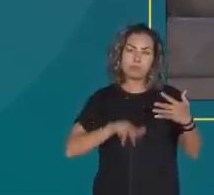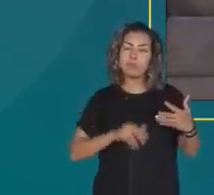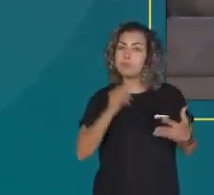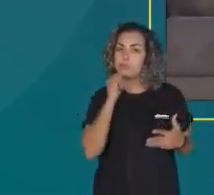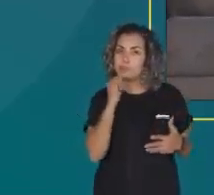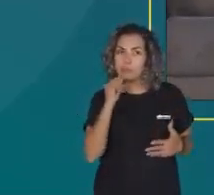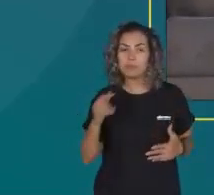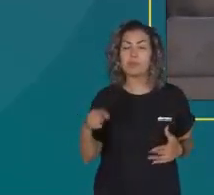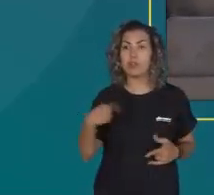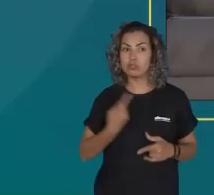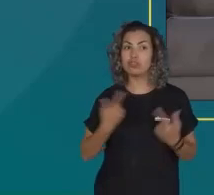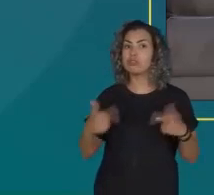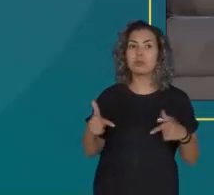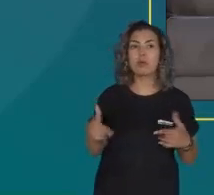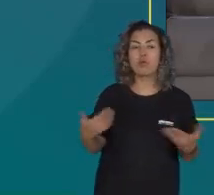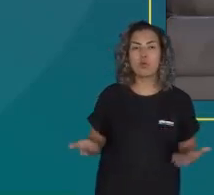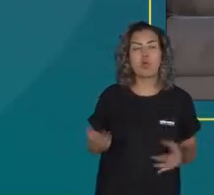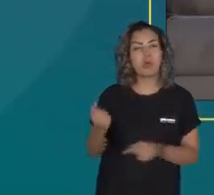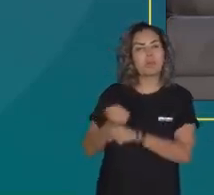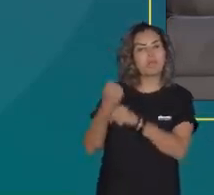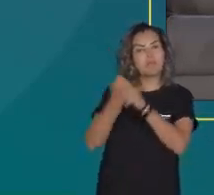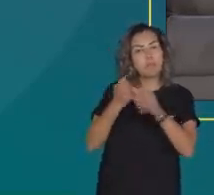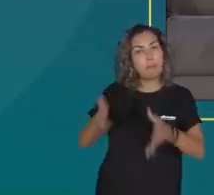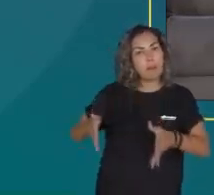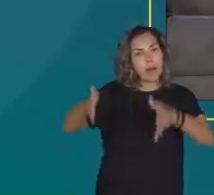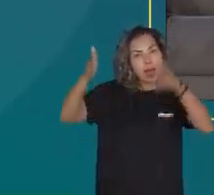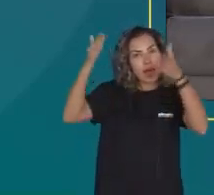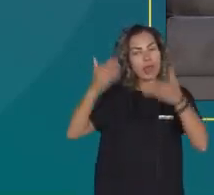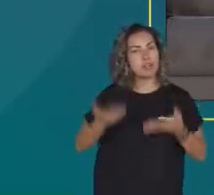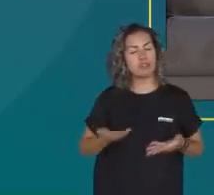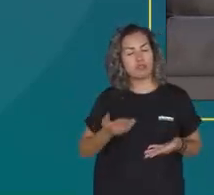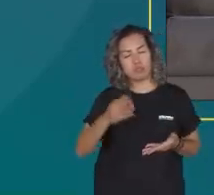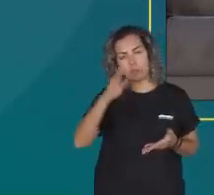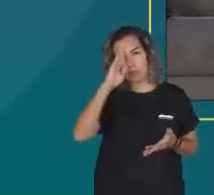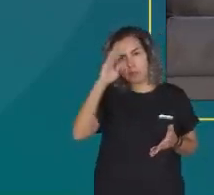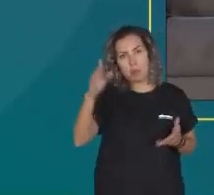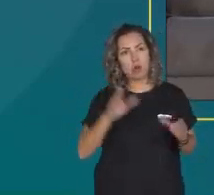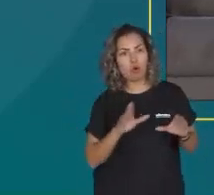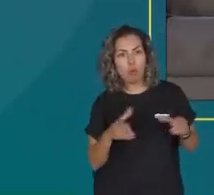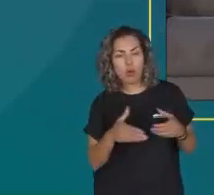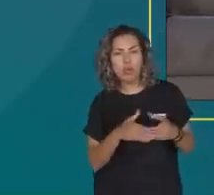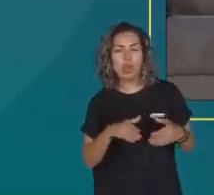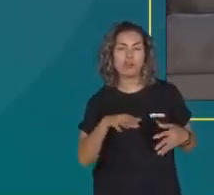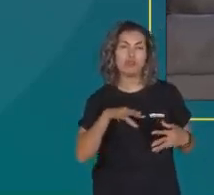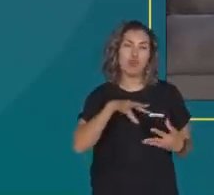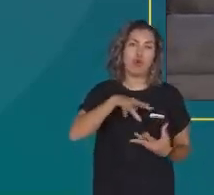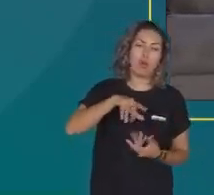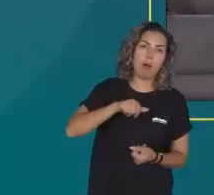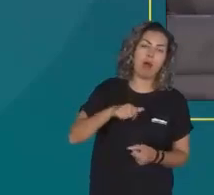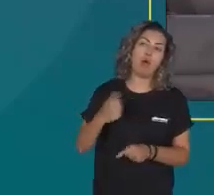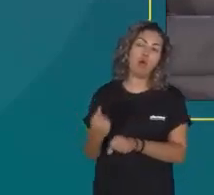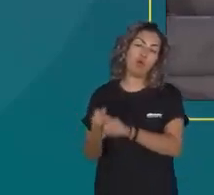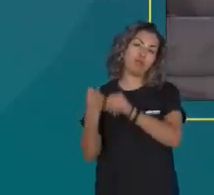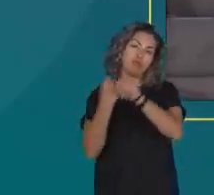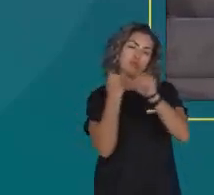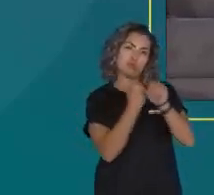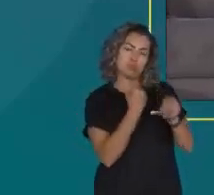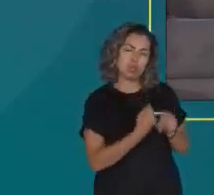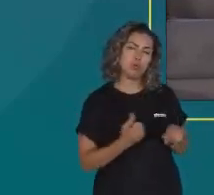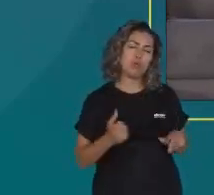global community, a global alliance on building constructions. And you know that buildings give 40%